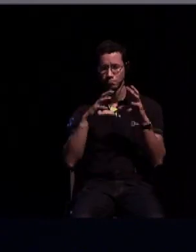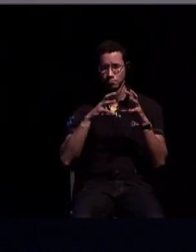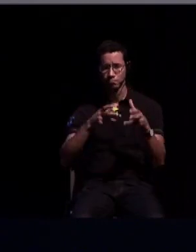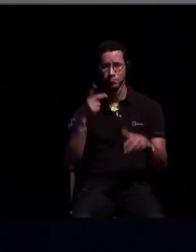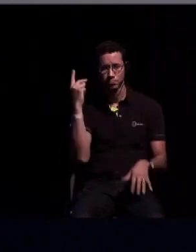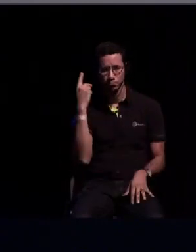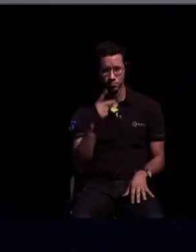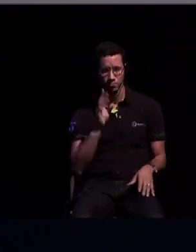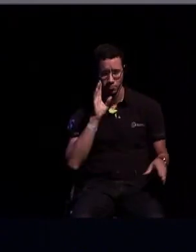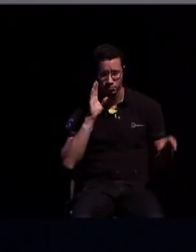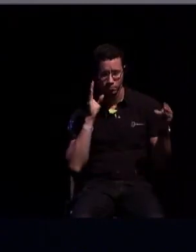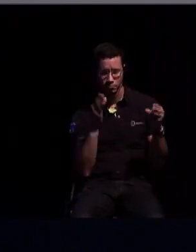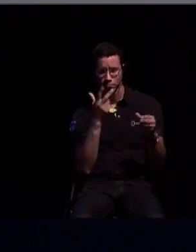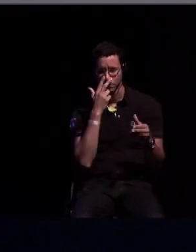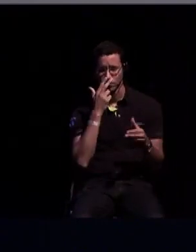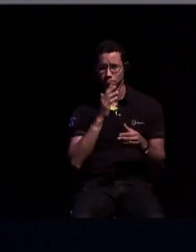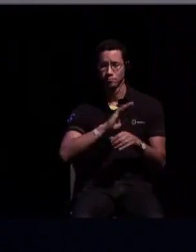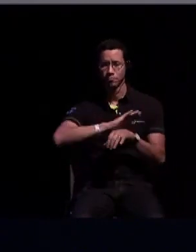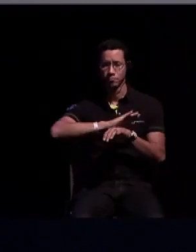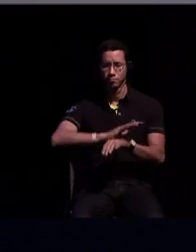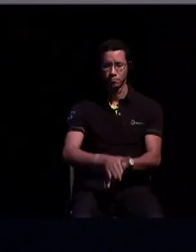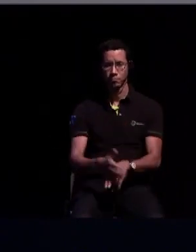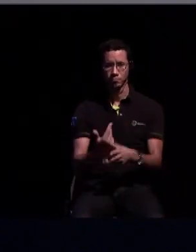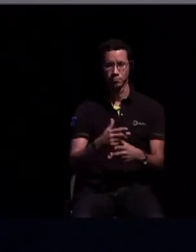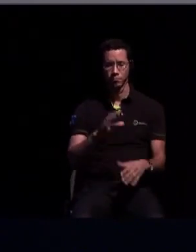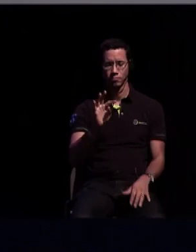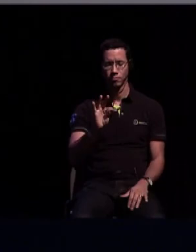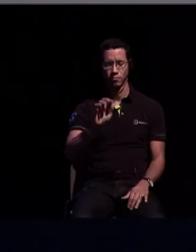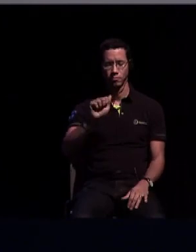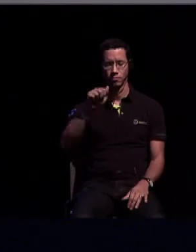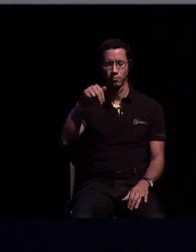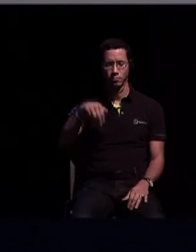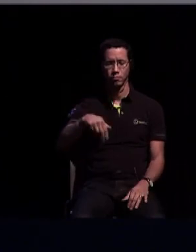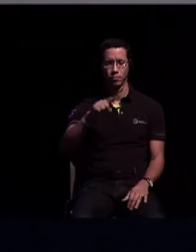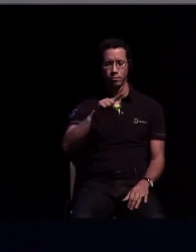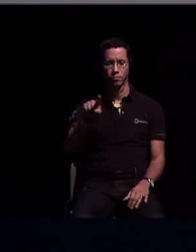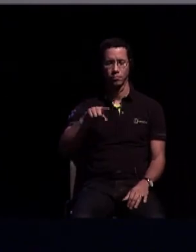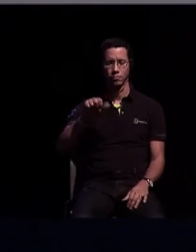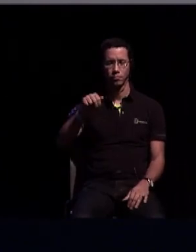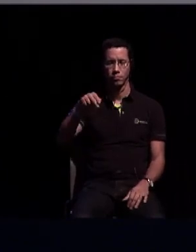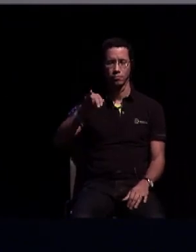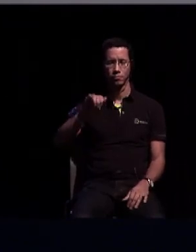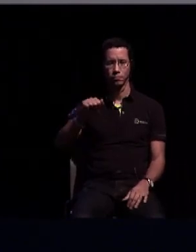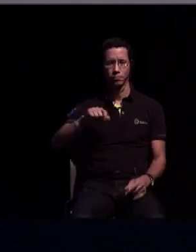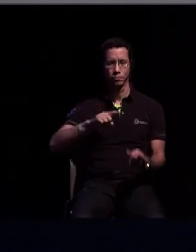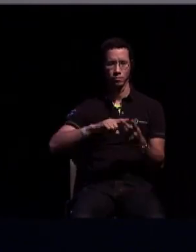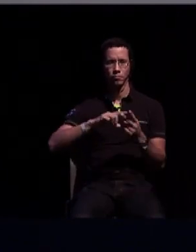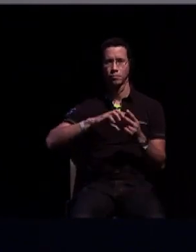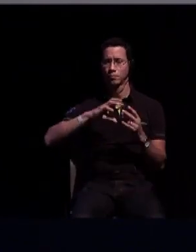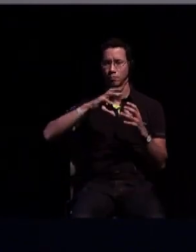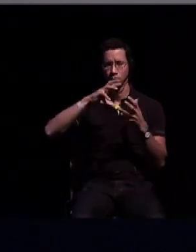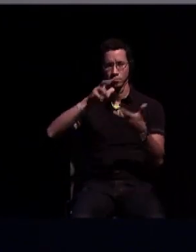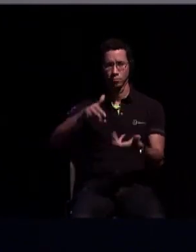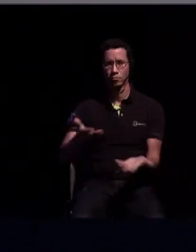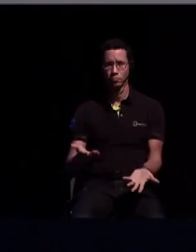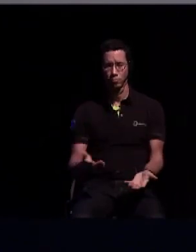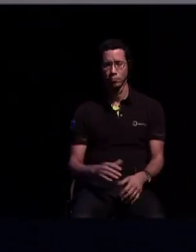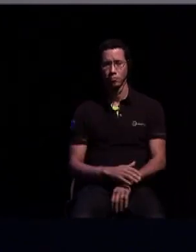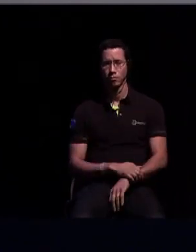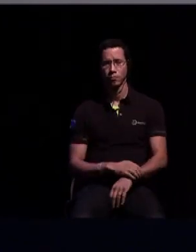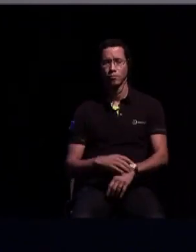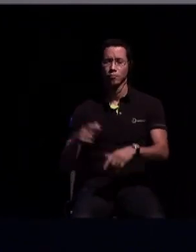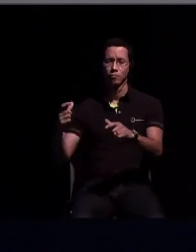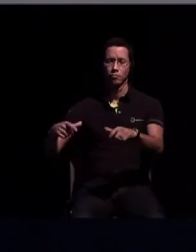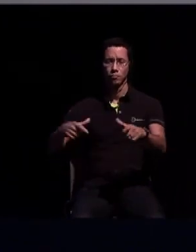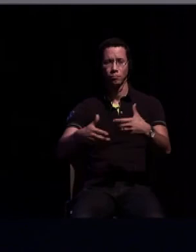with the Maasai at Tanzania, the Mapuche, as I mentioned, in Chile. Any place where indigenous people do not